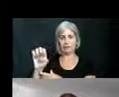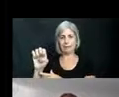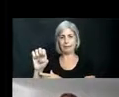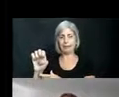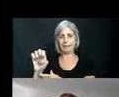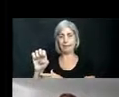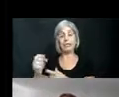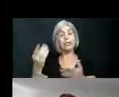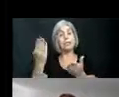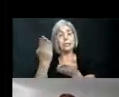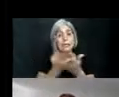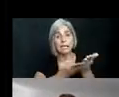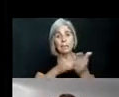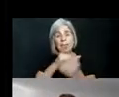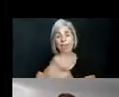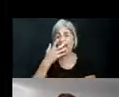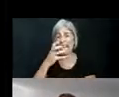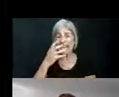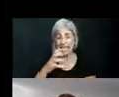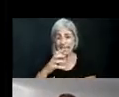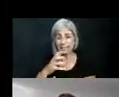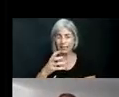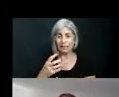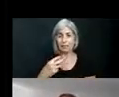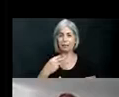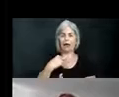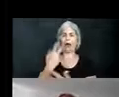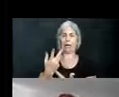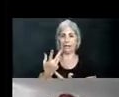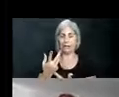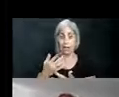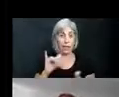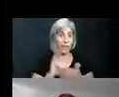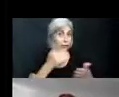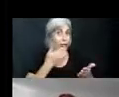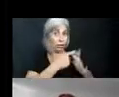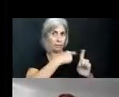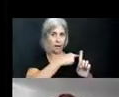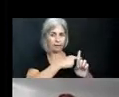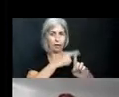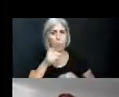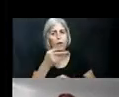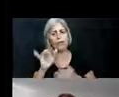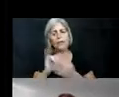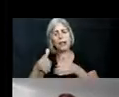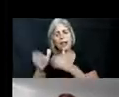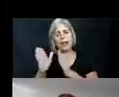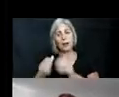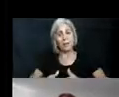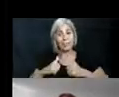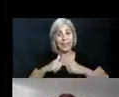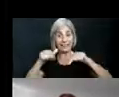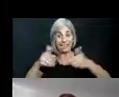While some of that outgoing heat is trapped by our atmosphere which is actually a good thing because it's one of the things that allows for life on earth